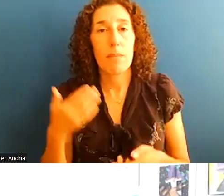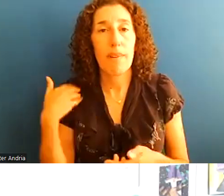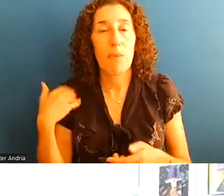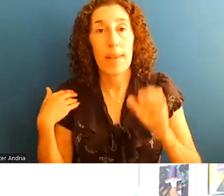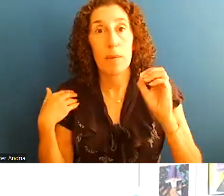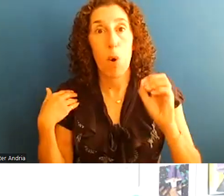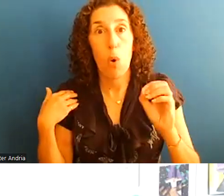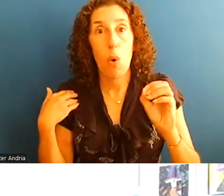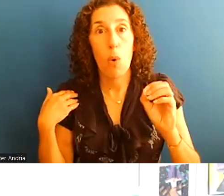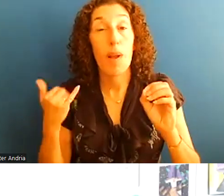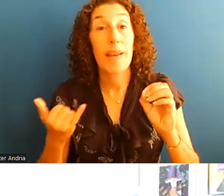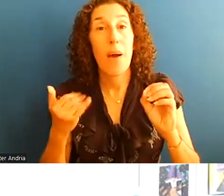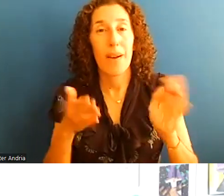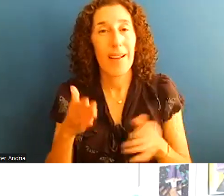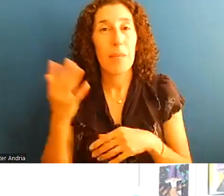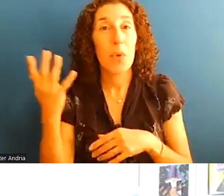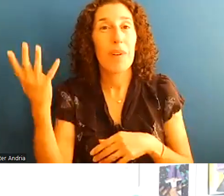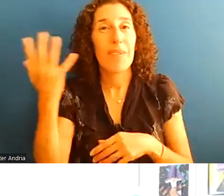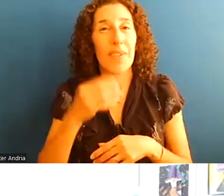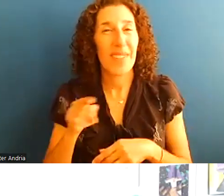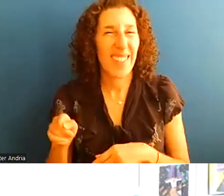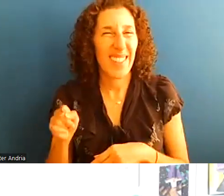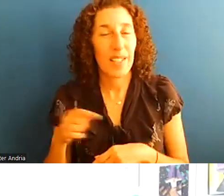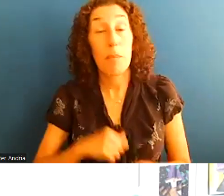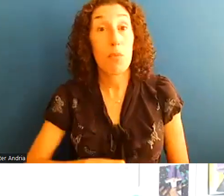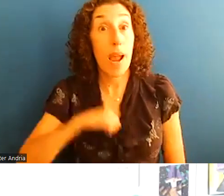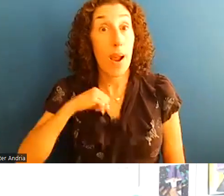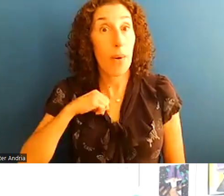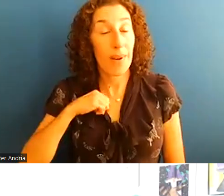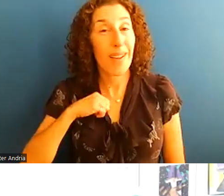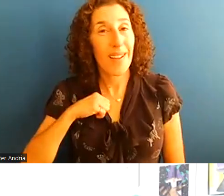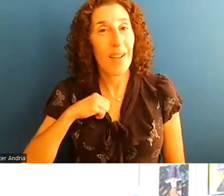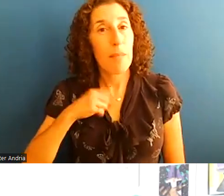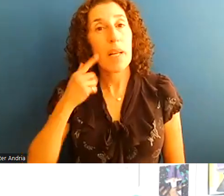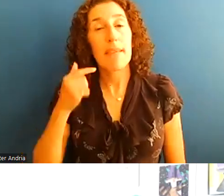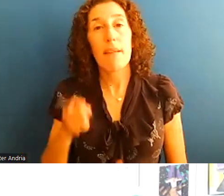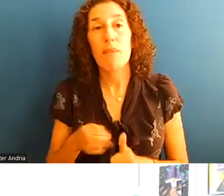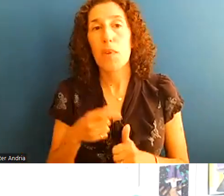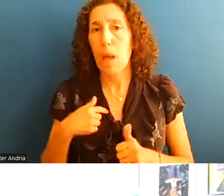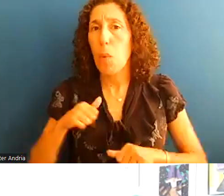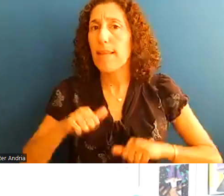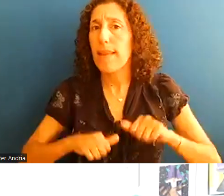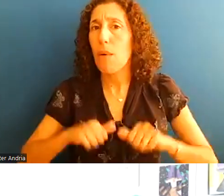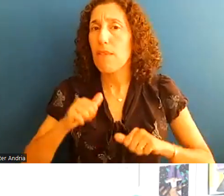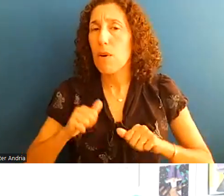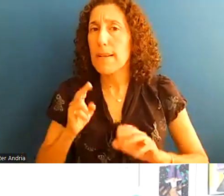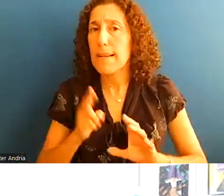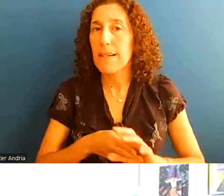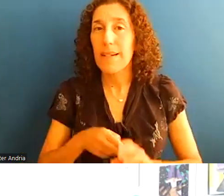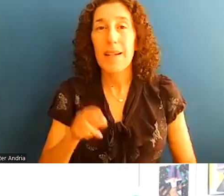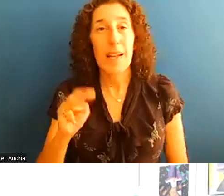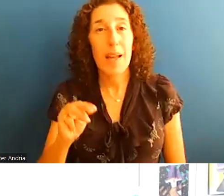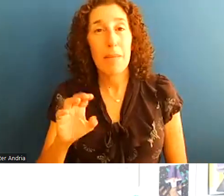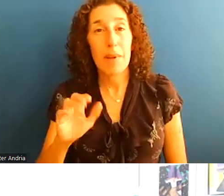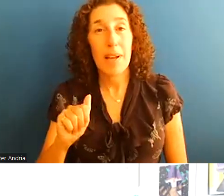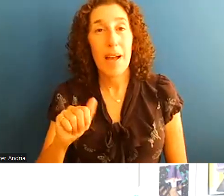to this beautiful process. And I'm proud to say that because I had a little bit of doubt in the beginning. And anyone from MCASA that has helped us